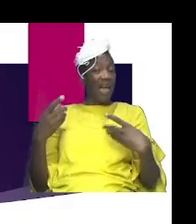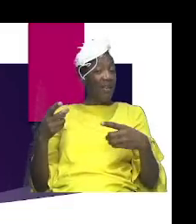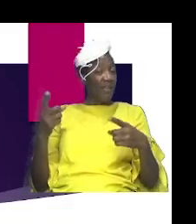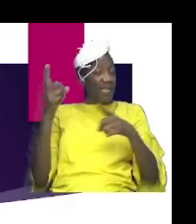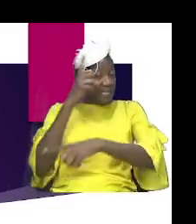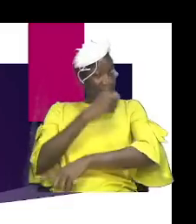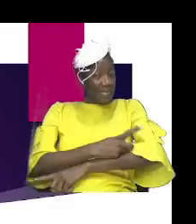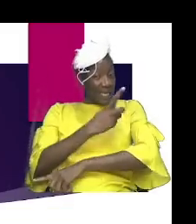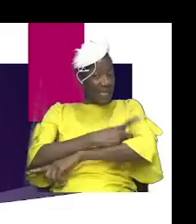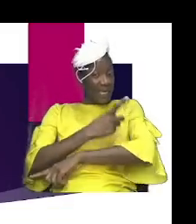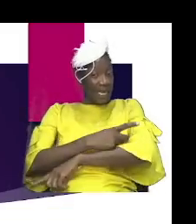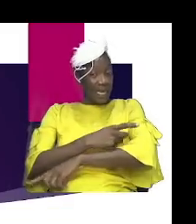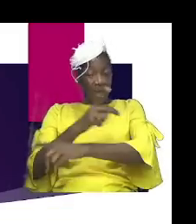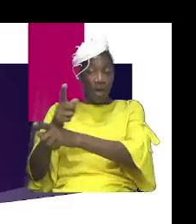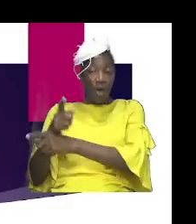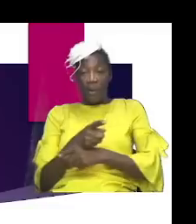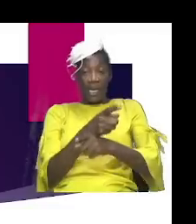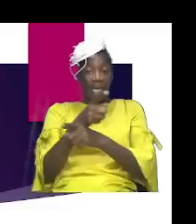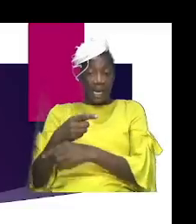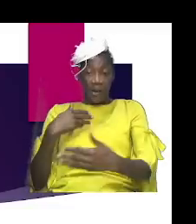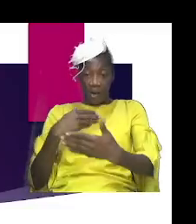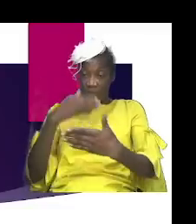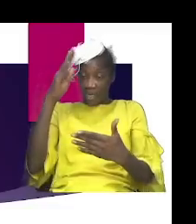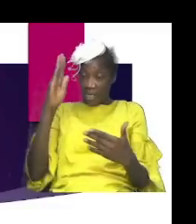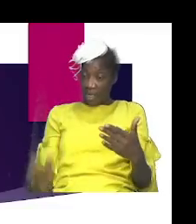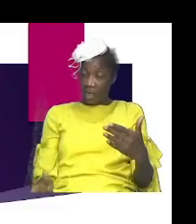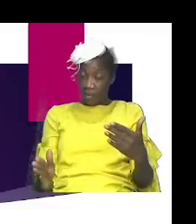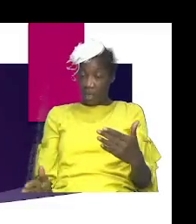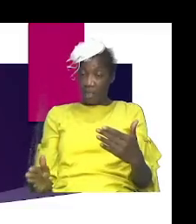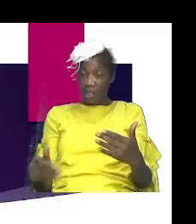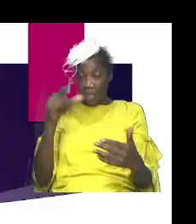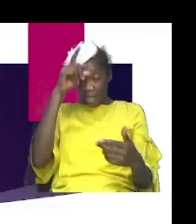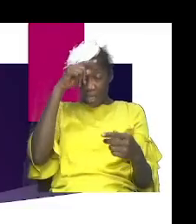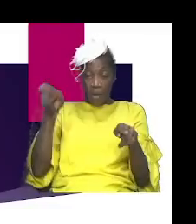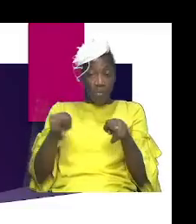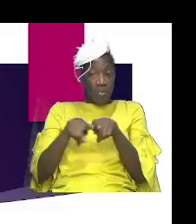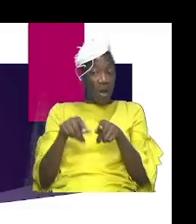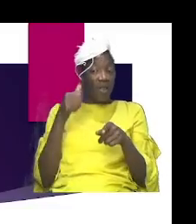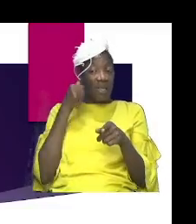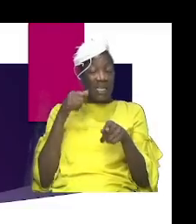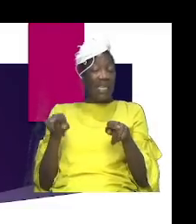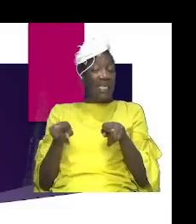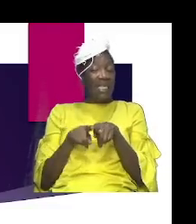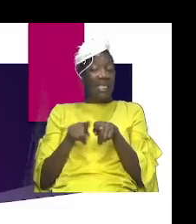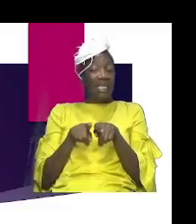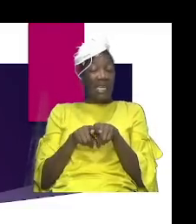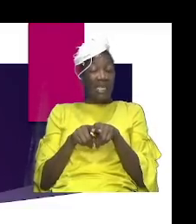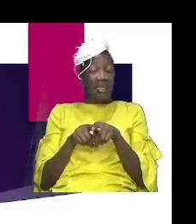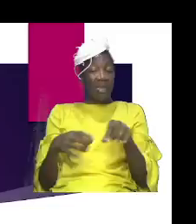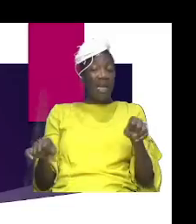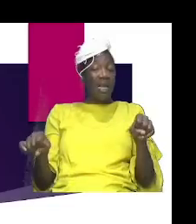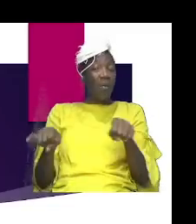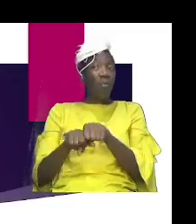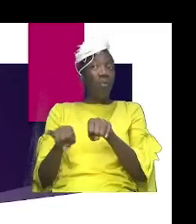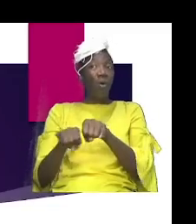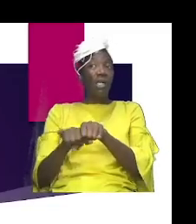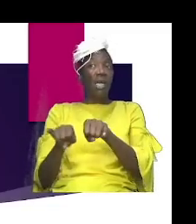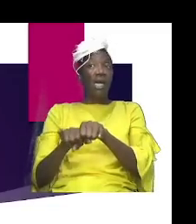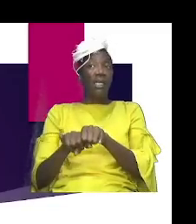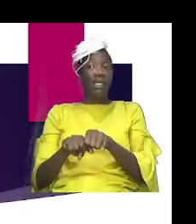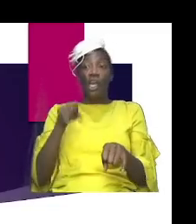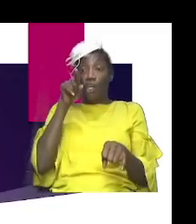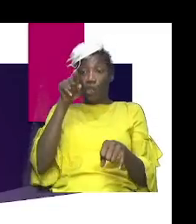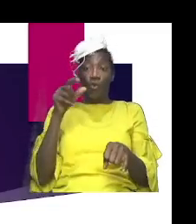care of our neighbors, our brothers and our sisters. It is extremely important, saints of God, that